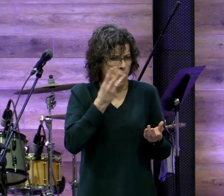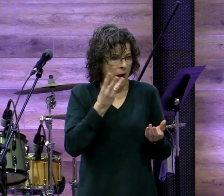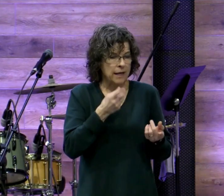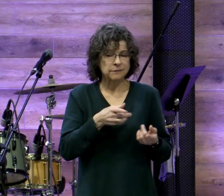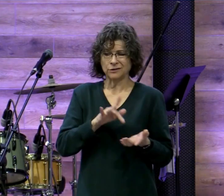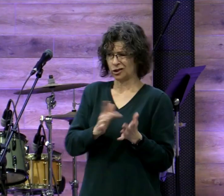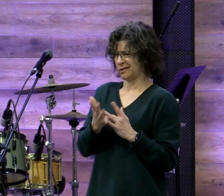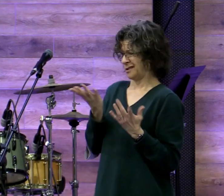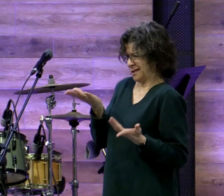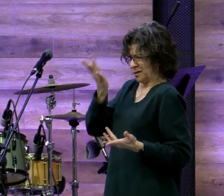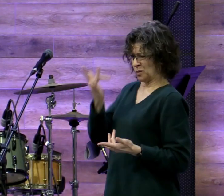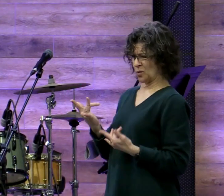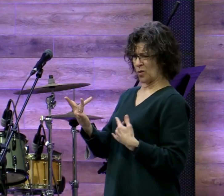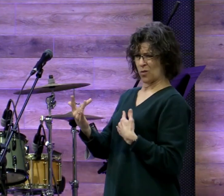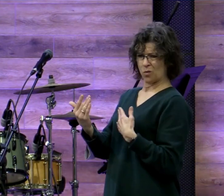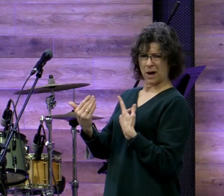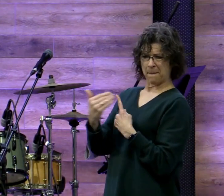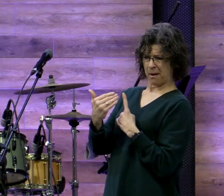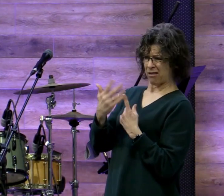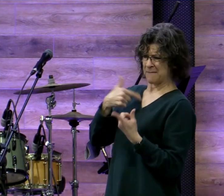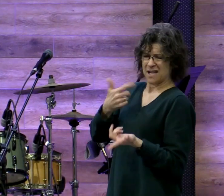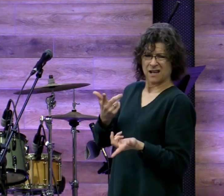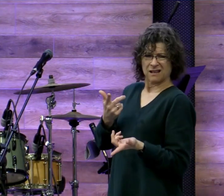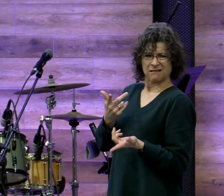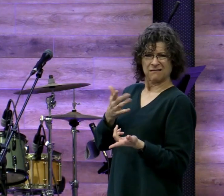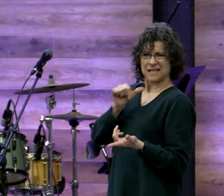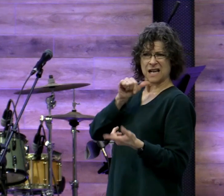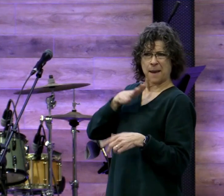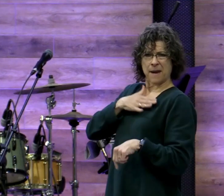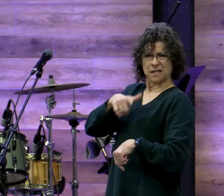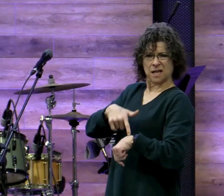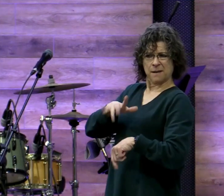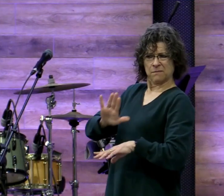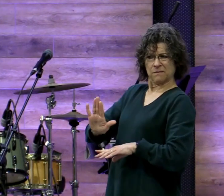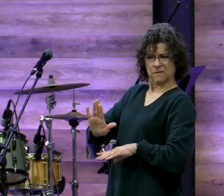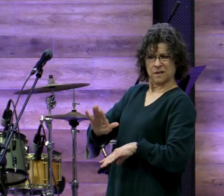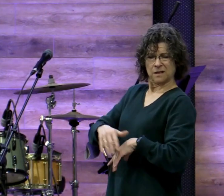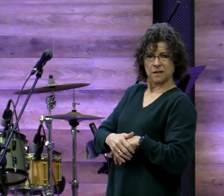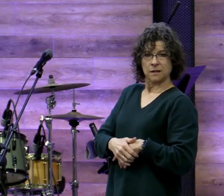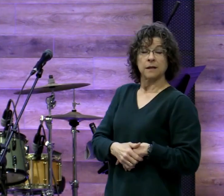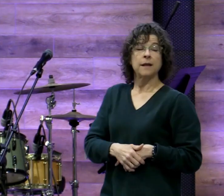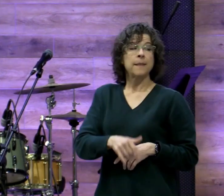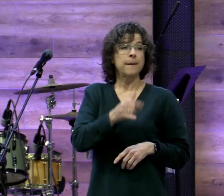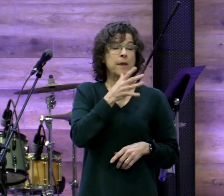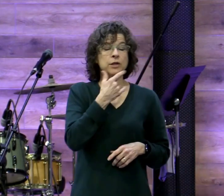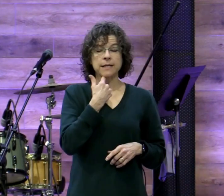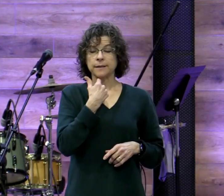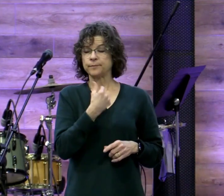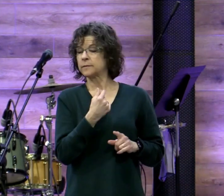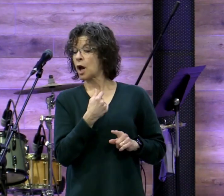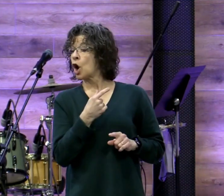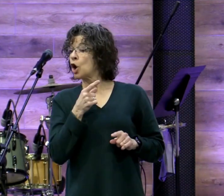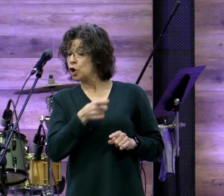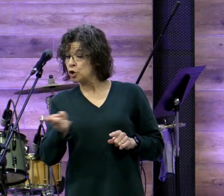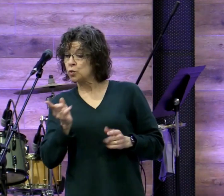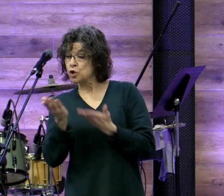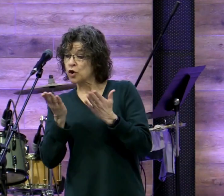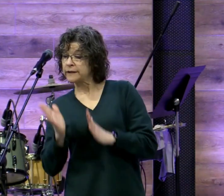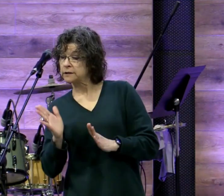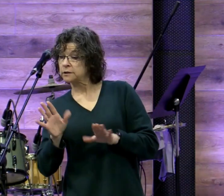with me? My hour has not yet come." His mother said to the servants, "Do whatever he tells